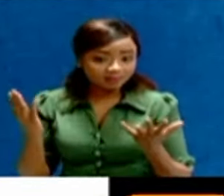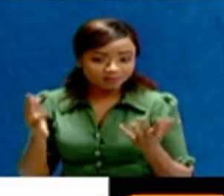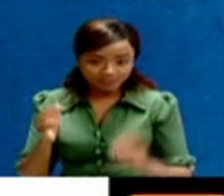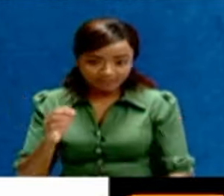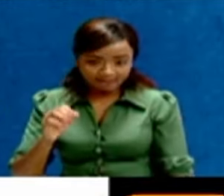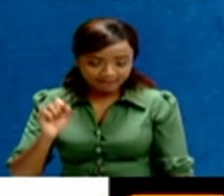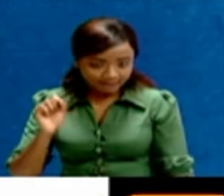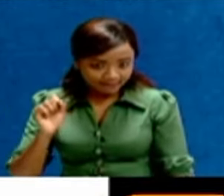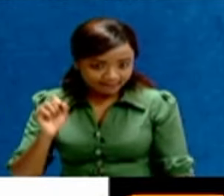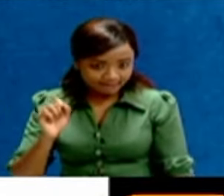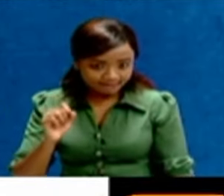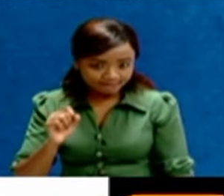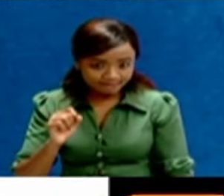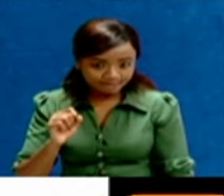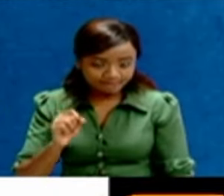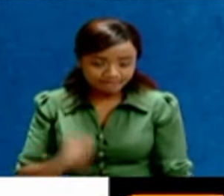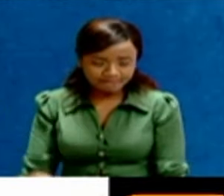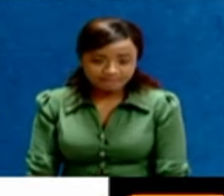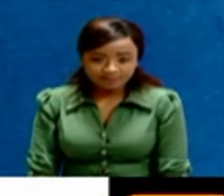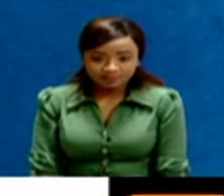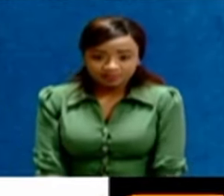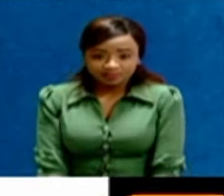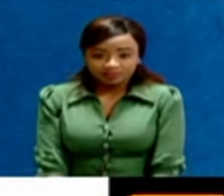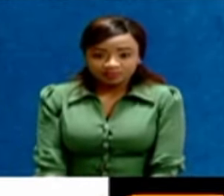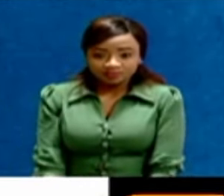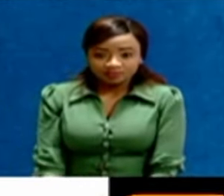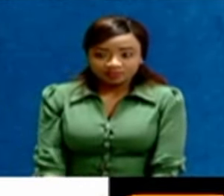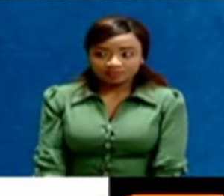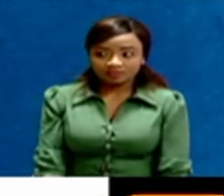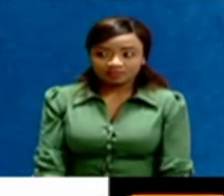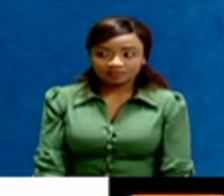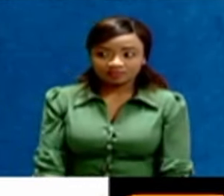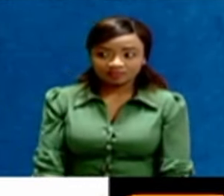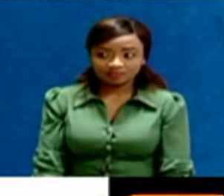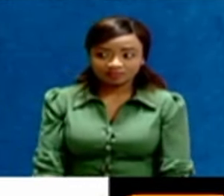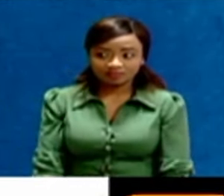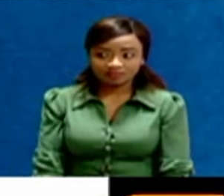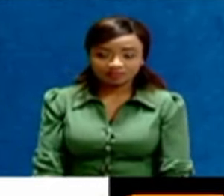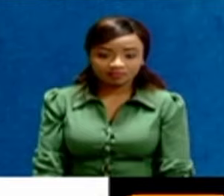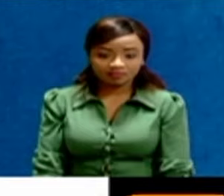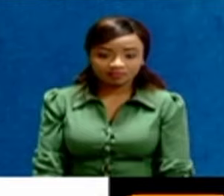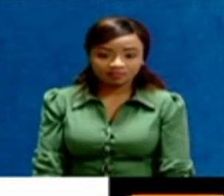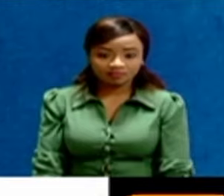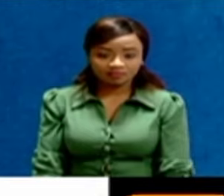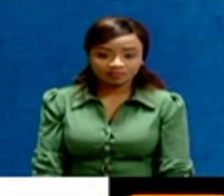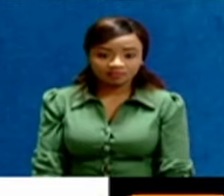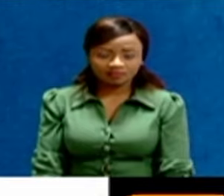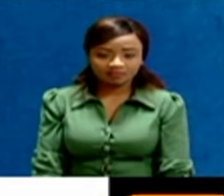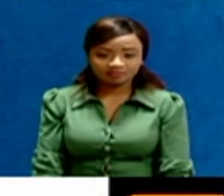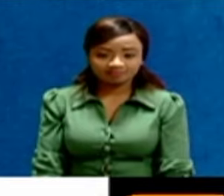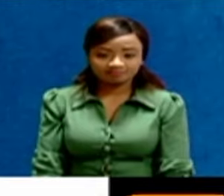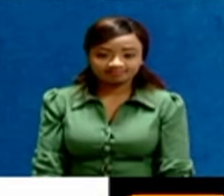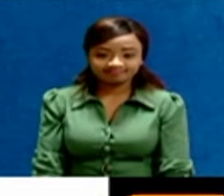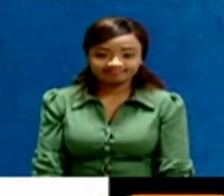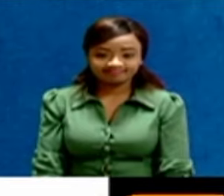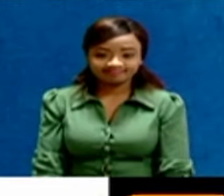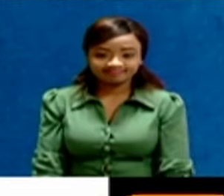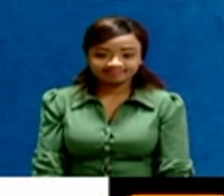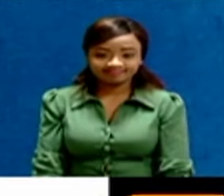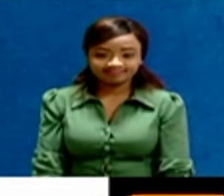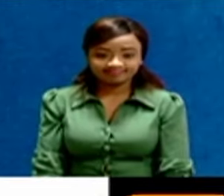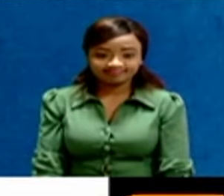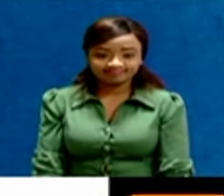yes, my brother, it doesn't have to quite go the way you are stating. Let me allow Senator Kang'ata, Majority Whip, to have a voice in on this. Please. And Senator Kang'ata, before I allow you to